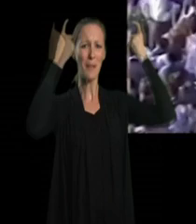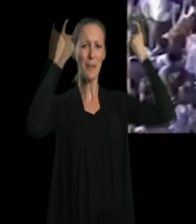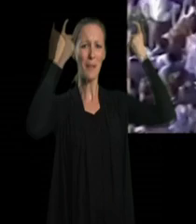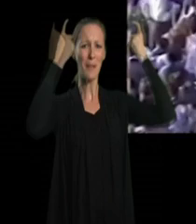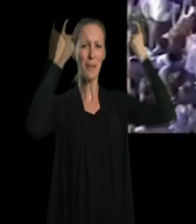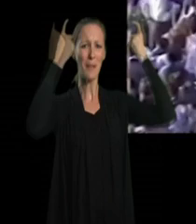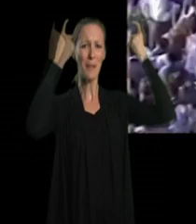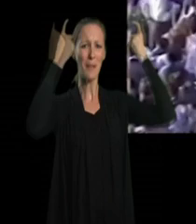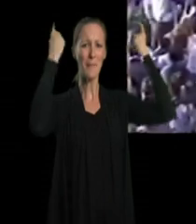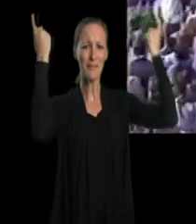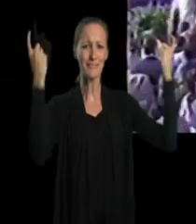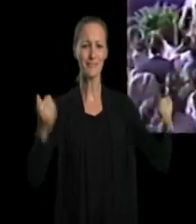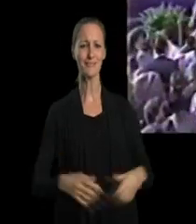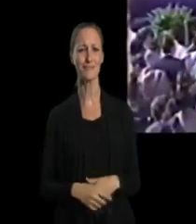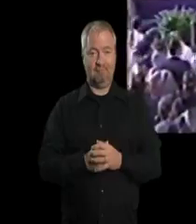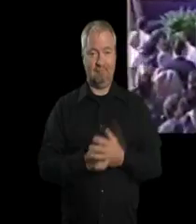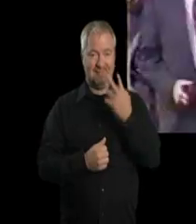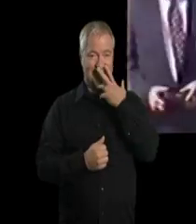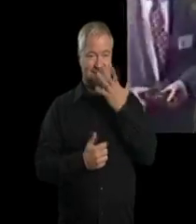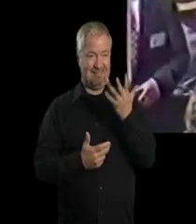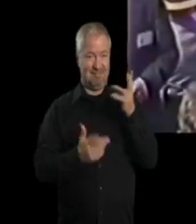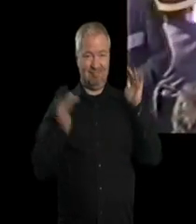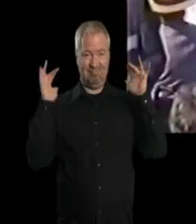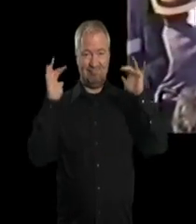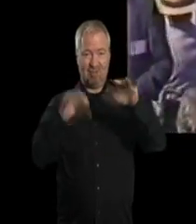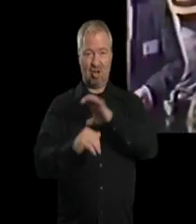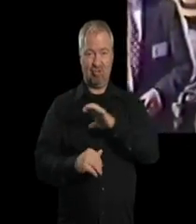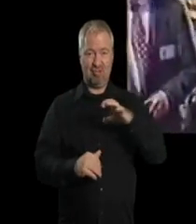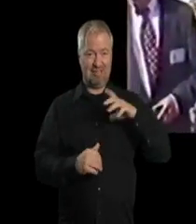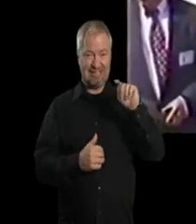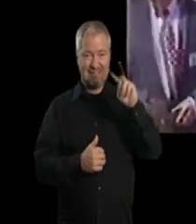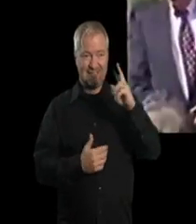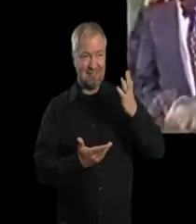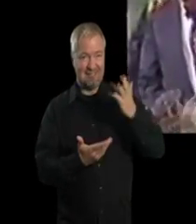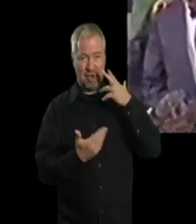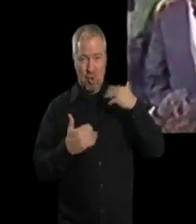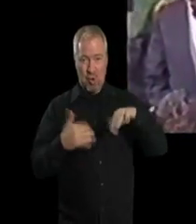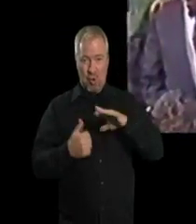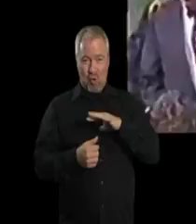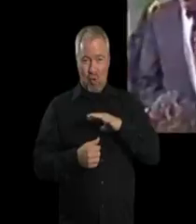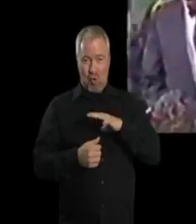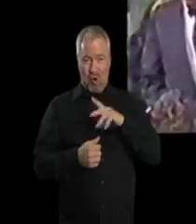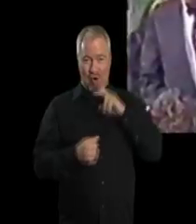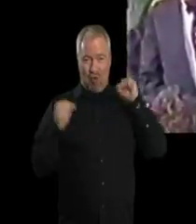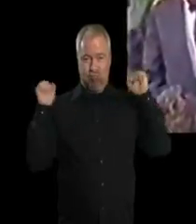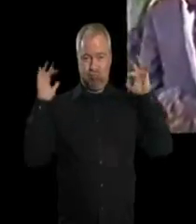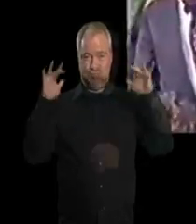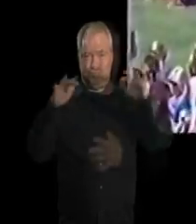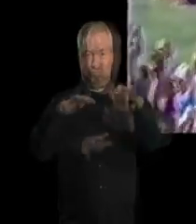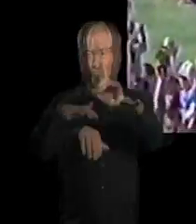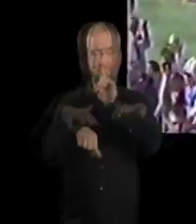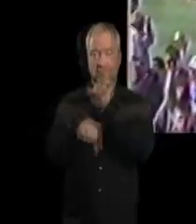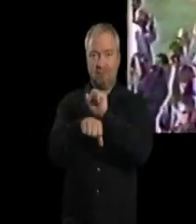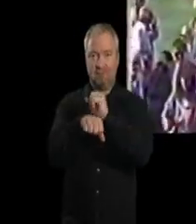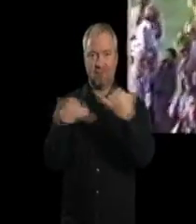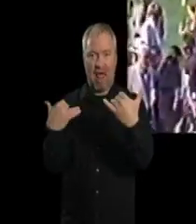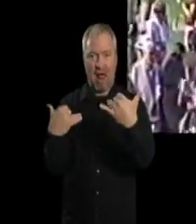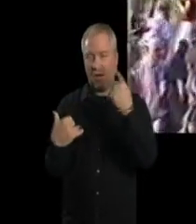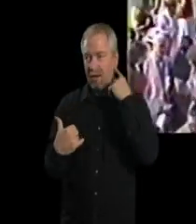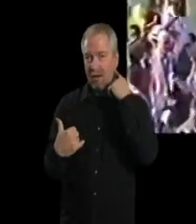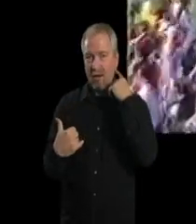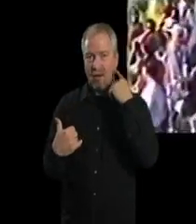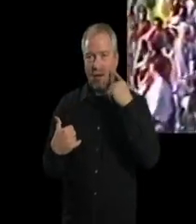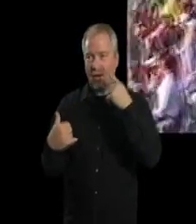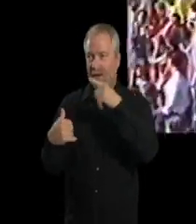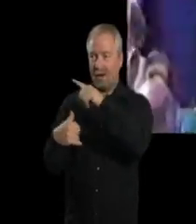crowd gathering to watch. See all the members of Congress there, people you only see on TV. It was pretty cool. So all